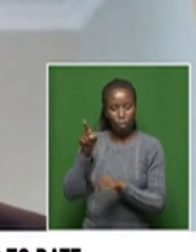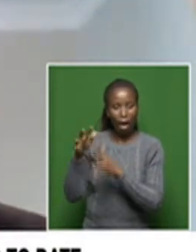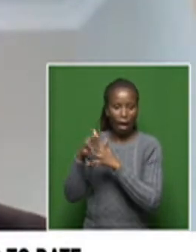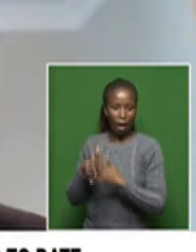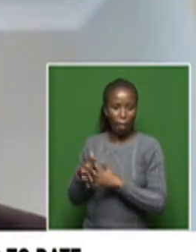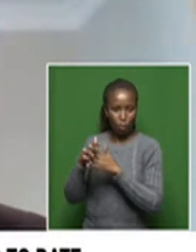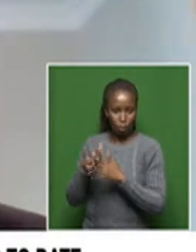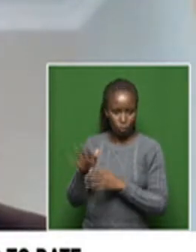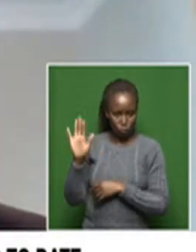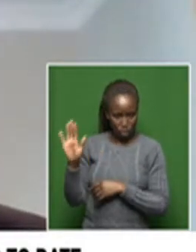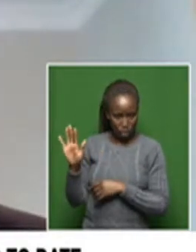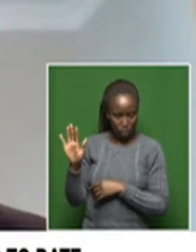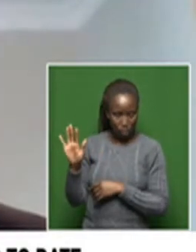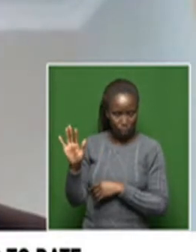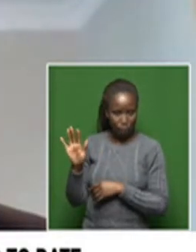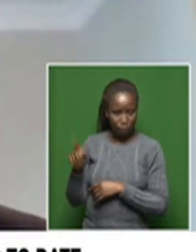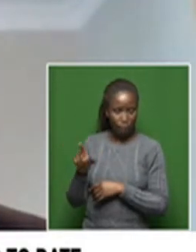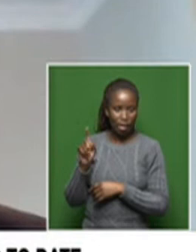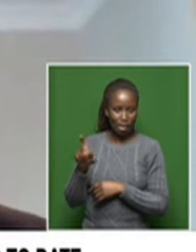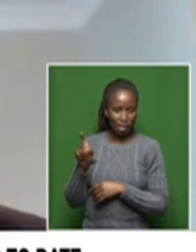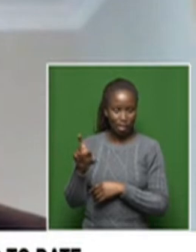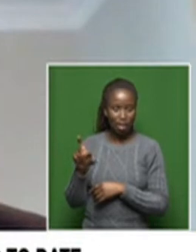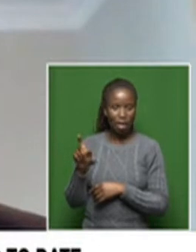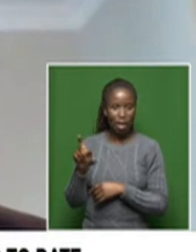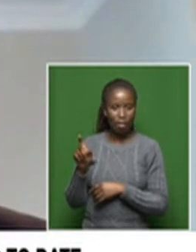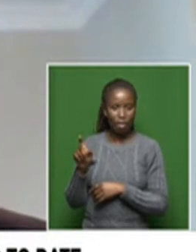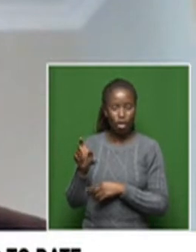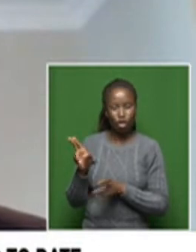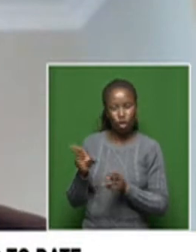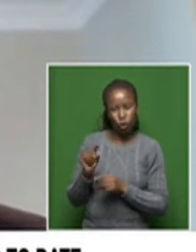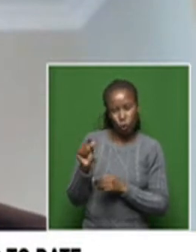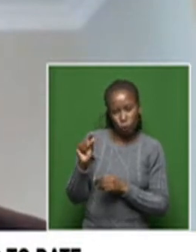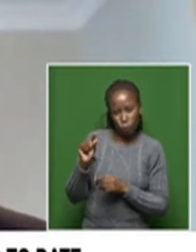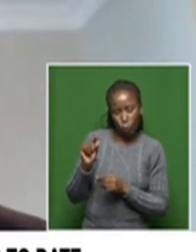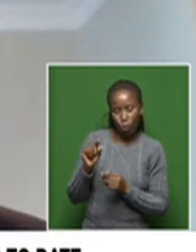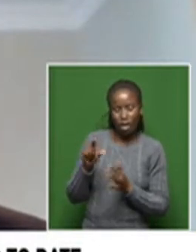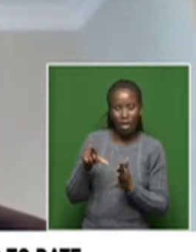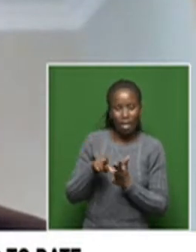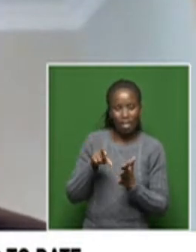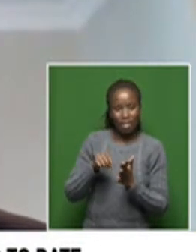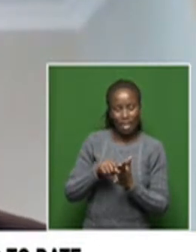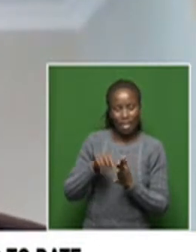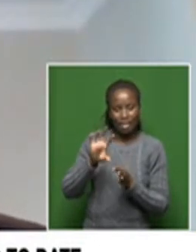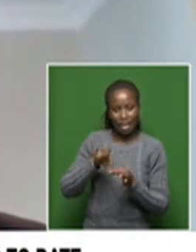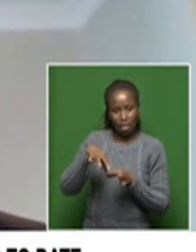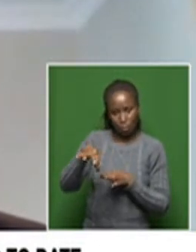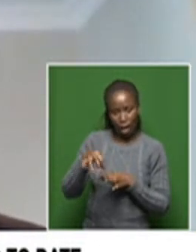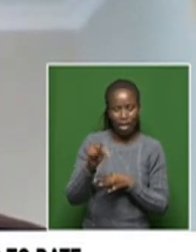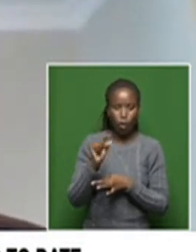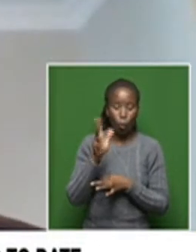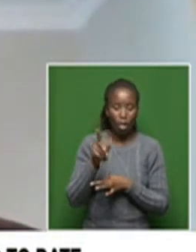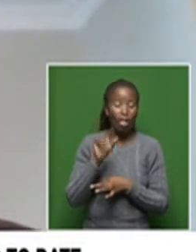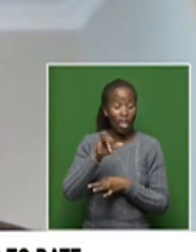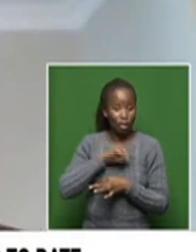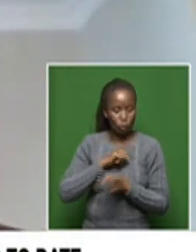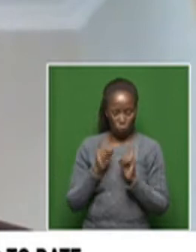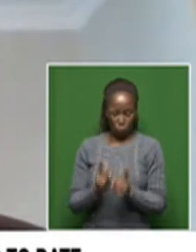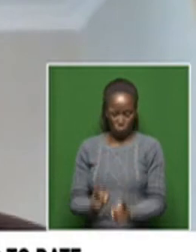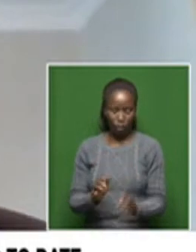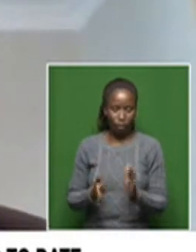and it is also on a short expiry date, which is why we are accelerating this program over such a short space of